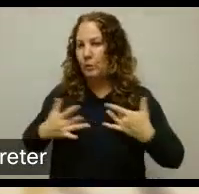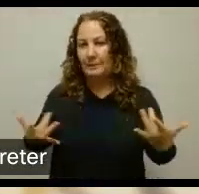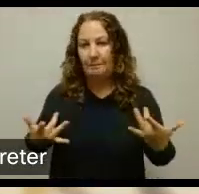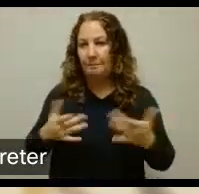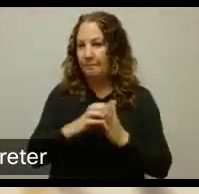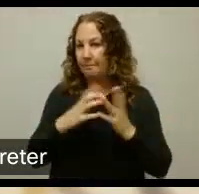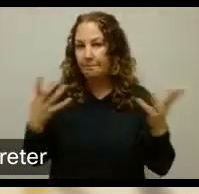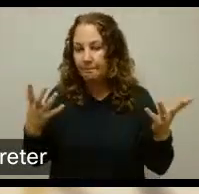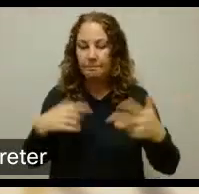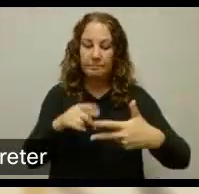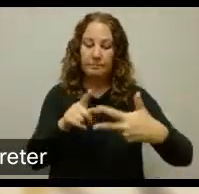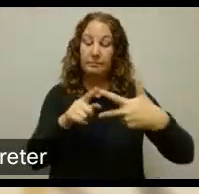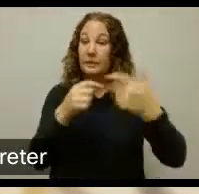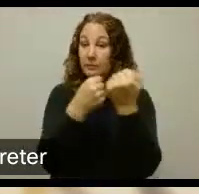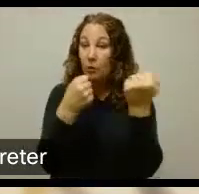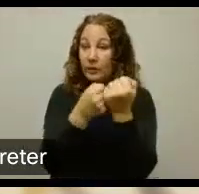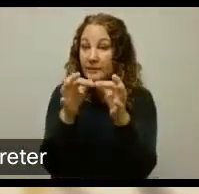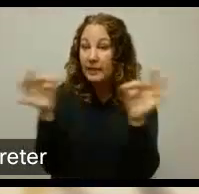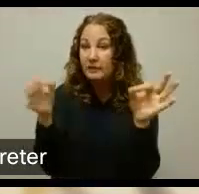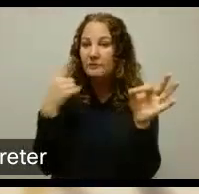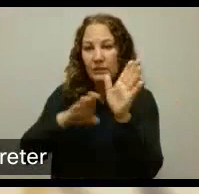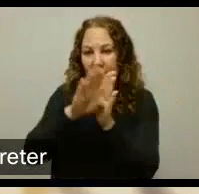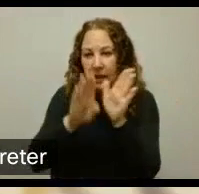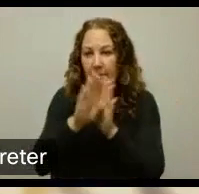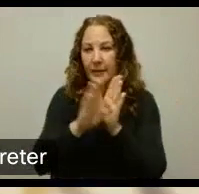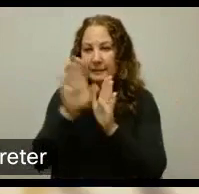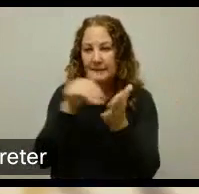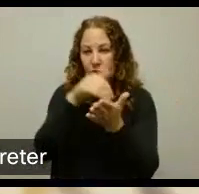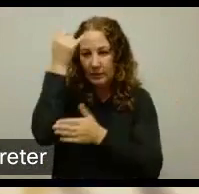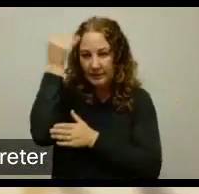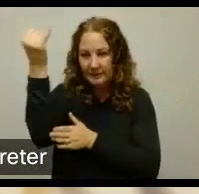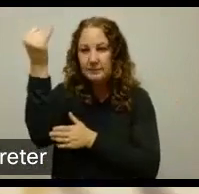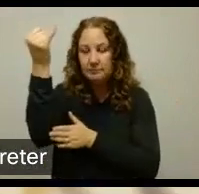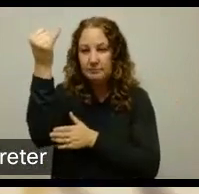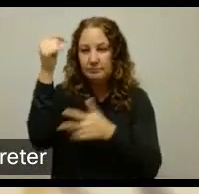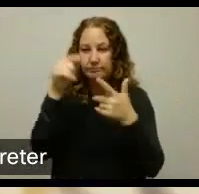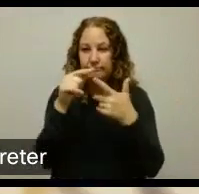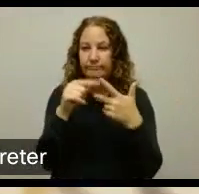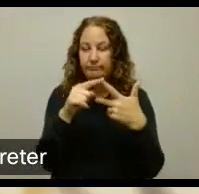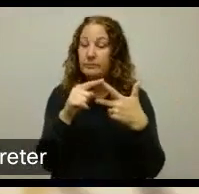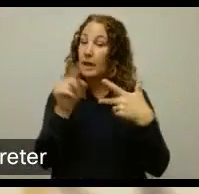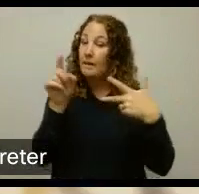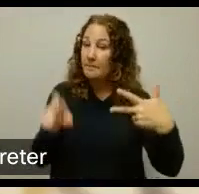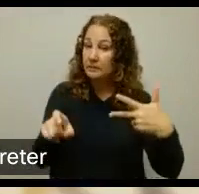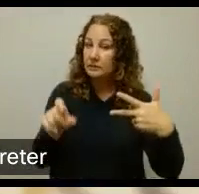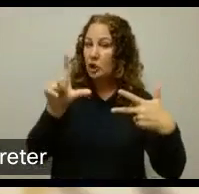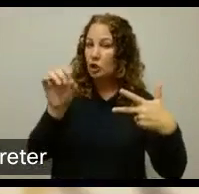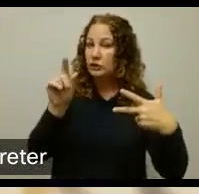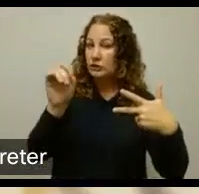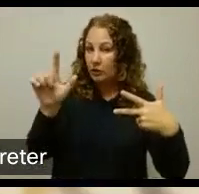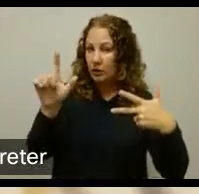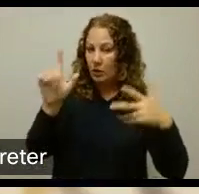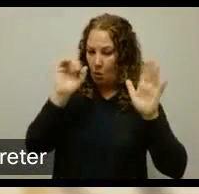The supporting sentences are there to develop the central idea. They must be logically